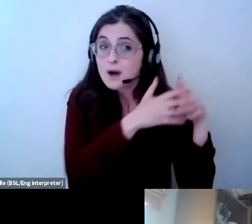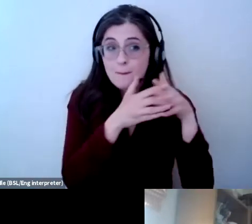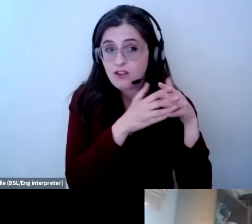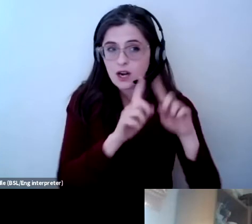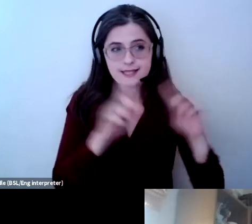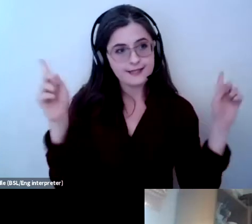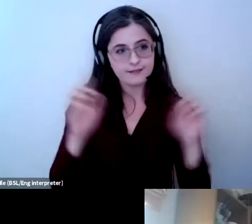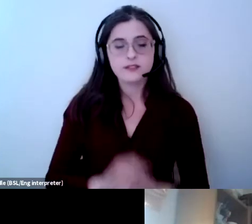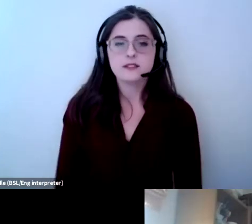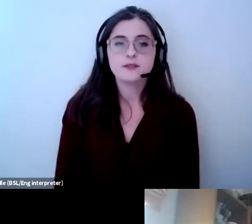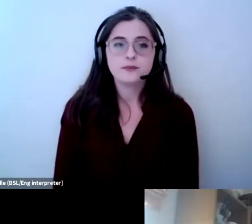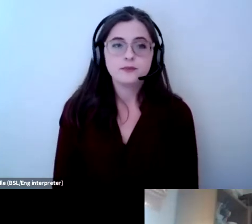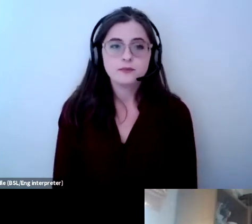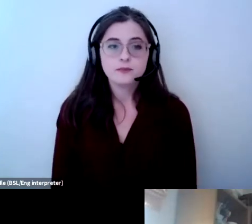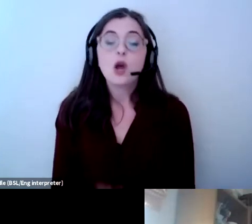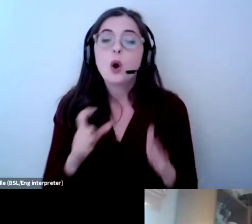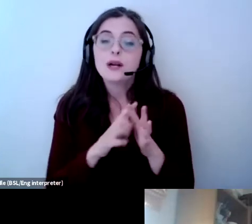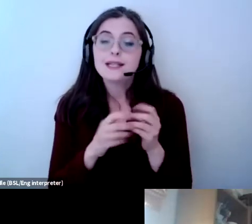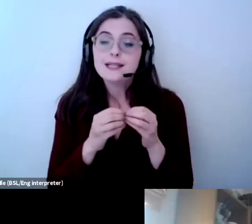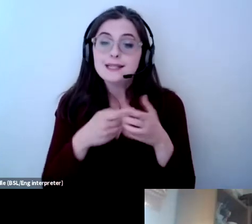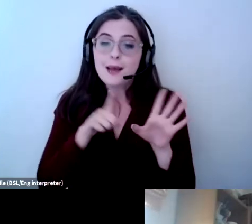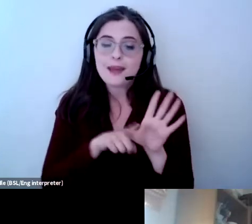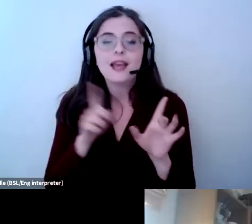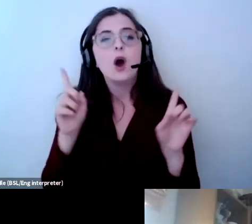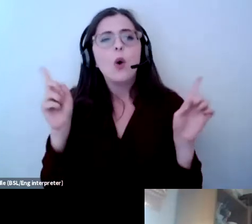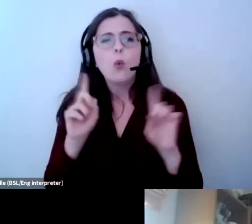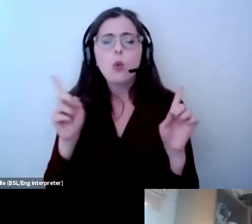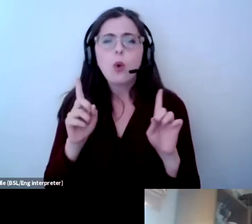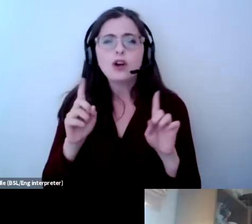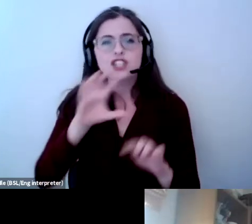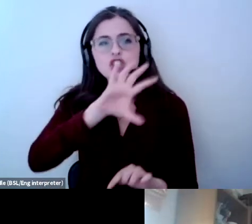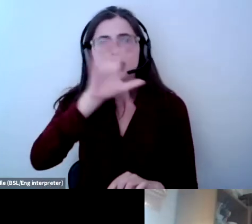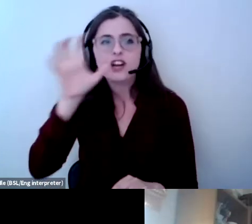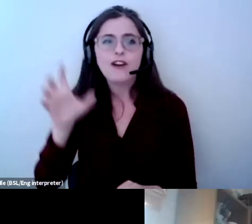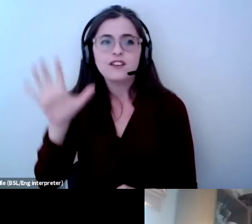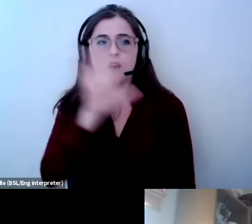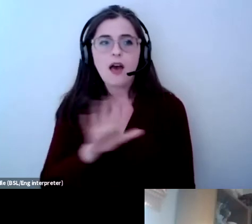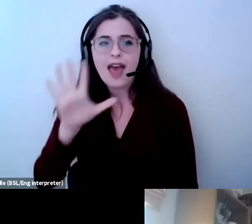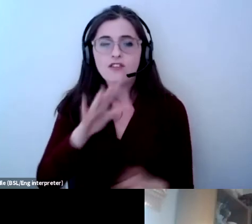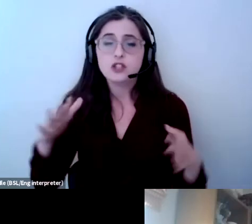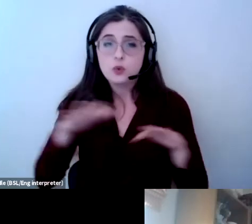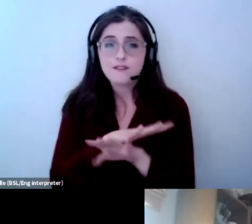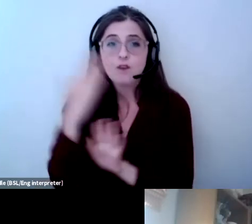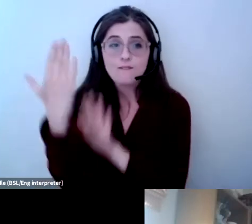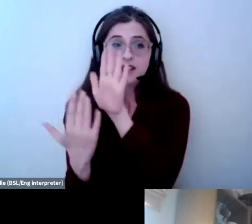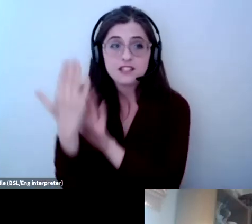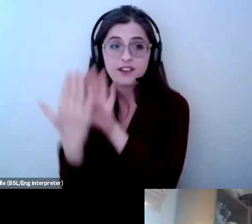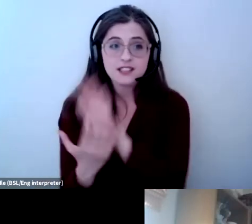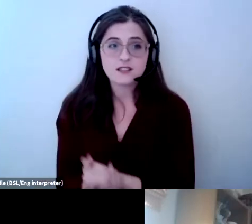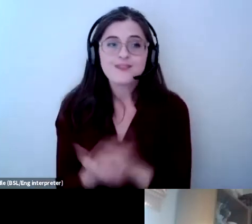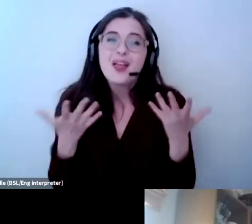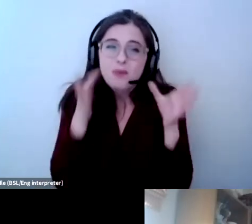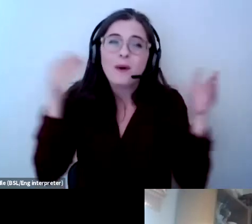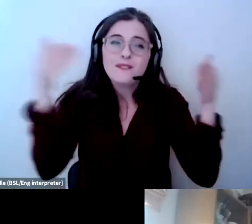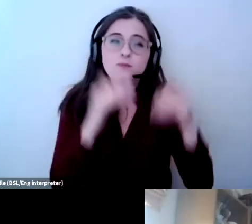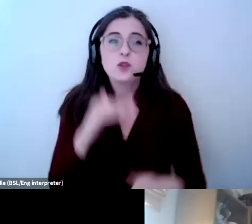quick final question from Debbie. She says, what geographical areas do you cover for face-to-face work? At the moment, we're concentrating